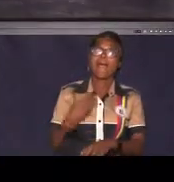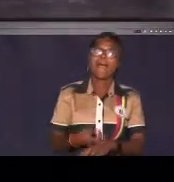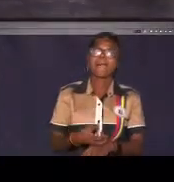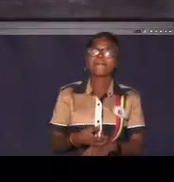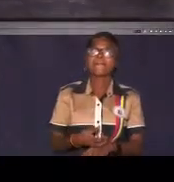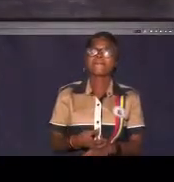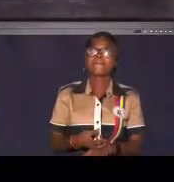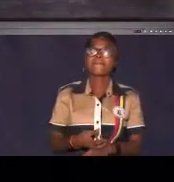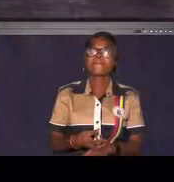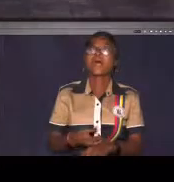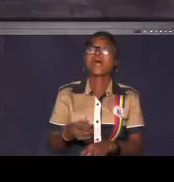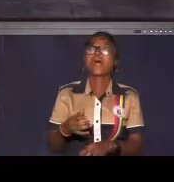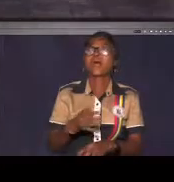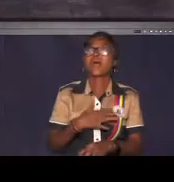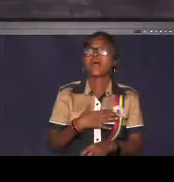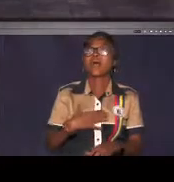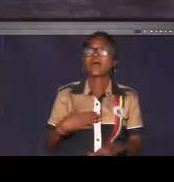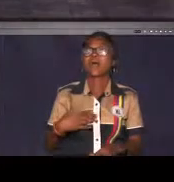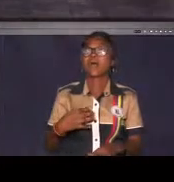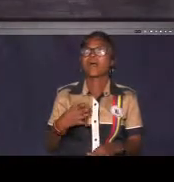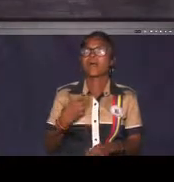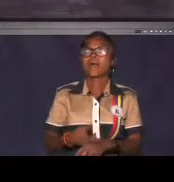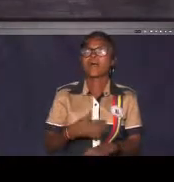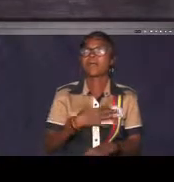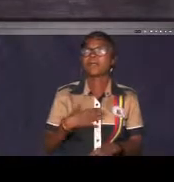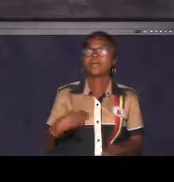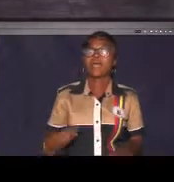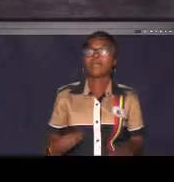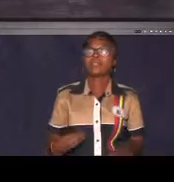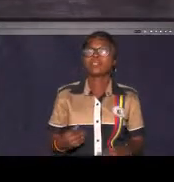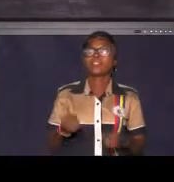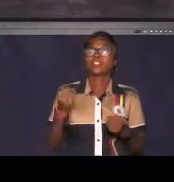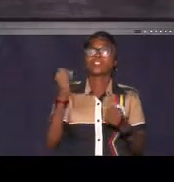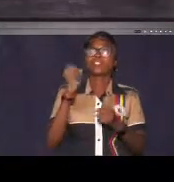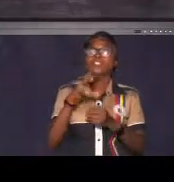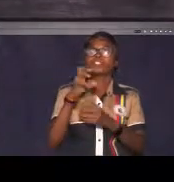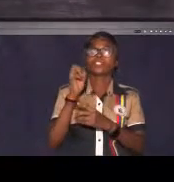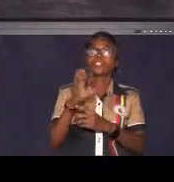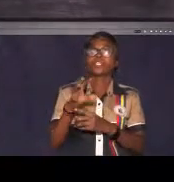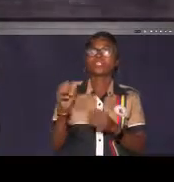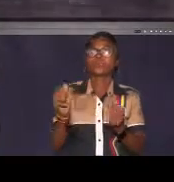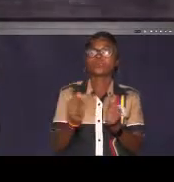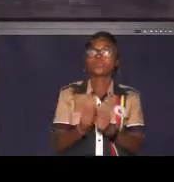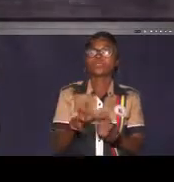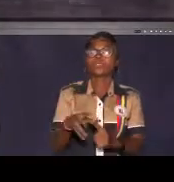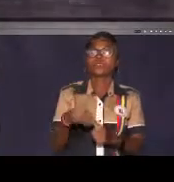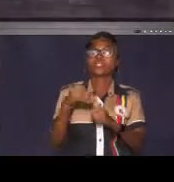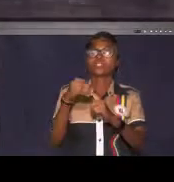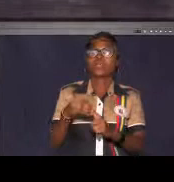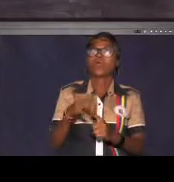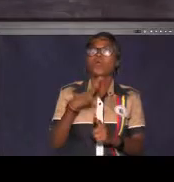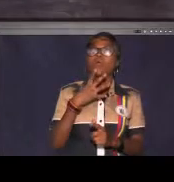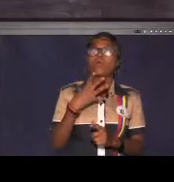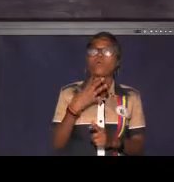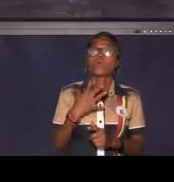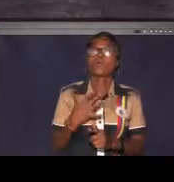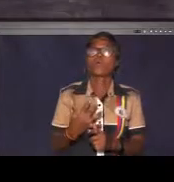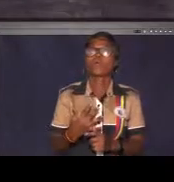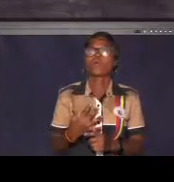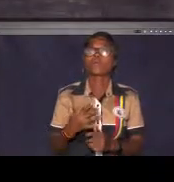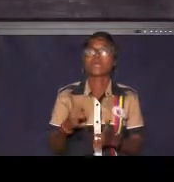are, when talking about solid minerals, they are hard and shiny with special